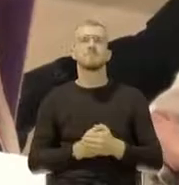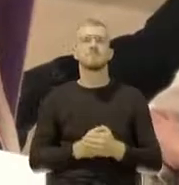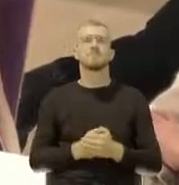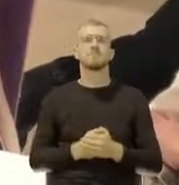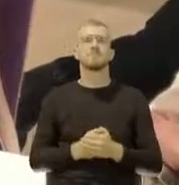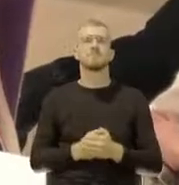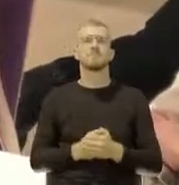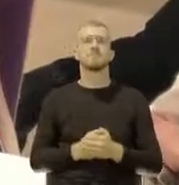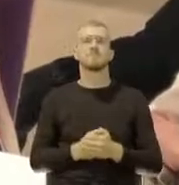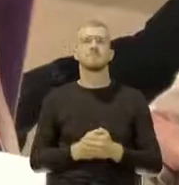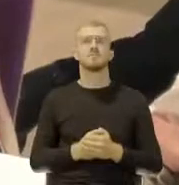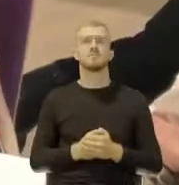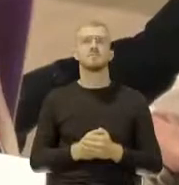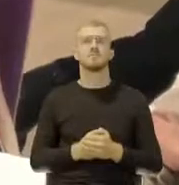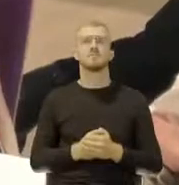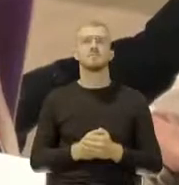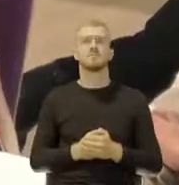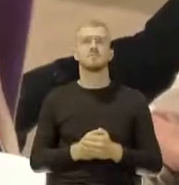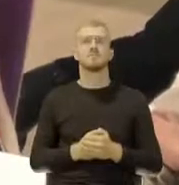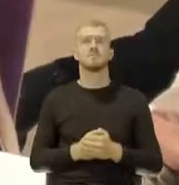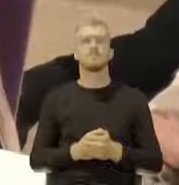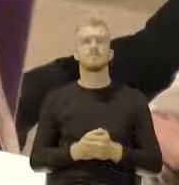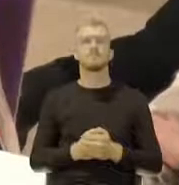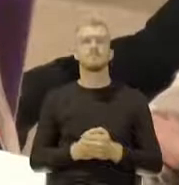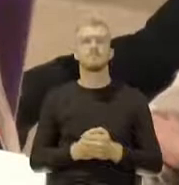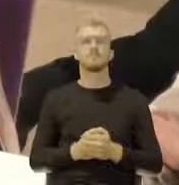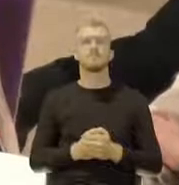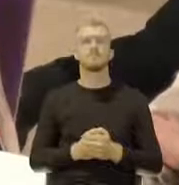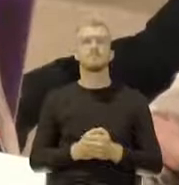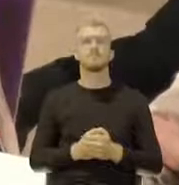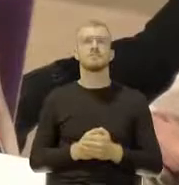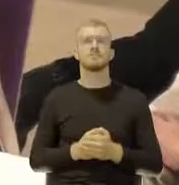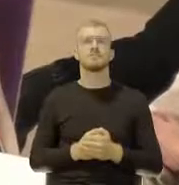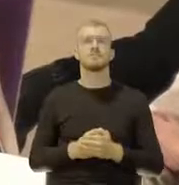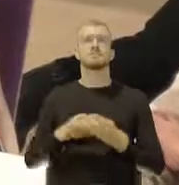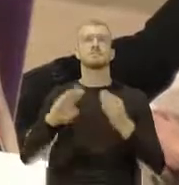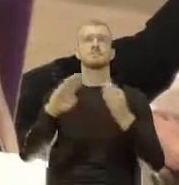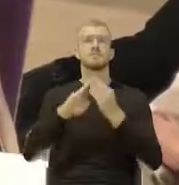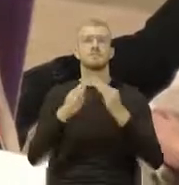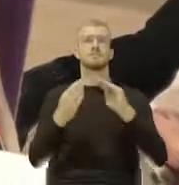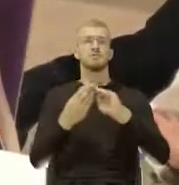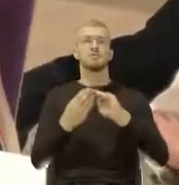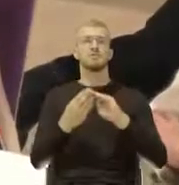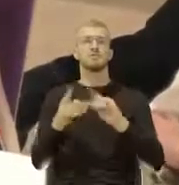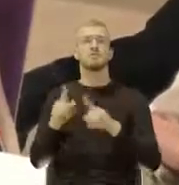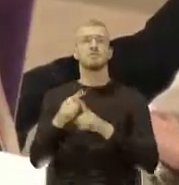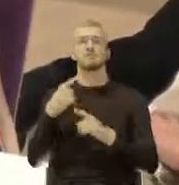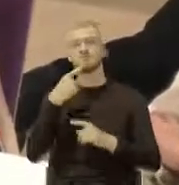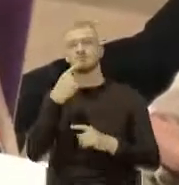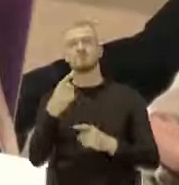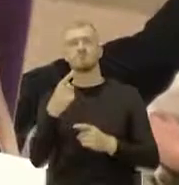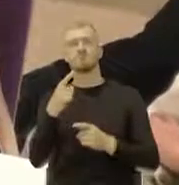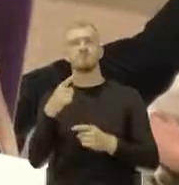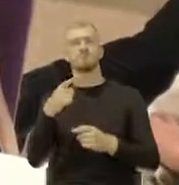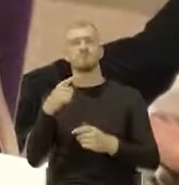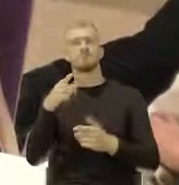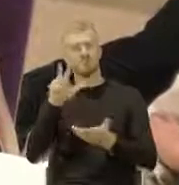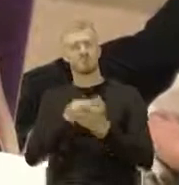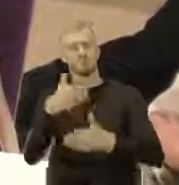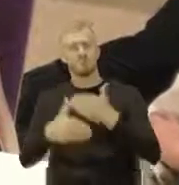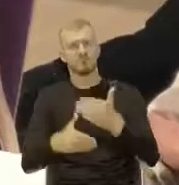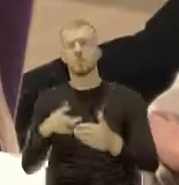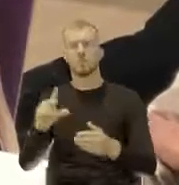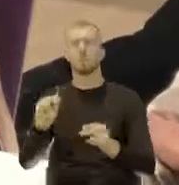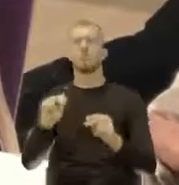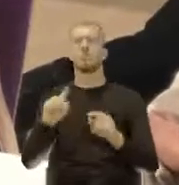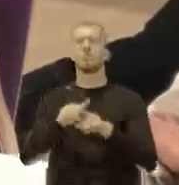make quick and target decisions. Aware of this, the city of São Paulo is committed